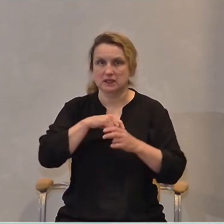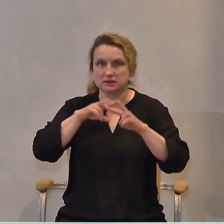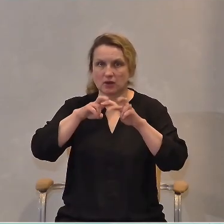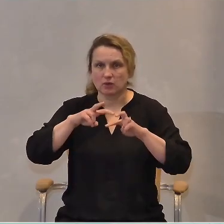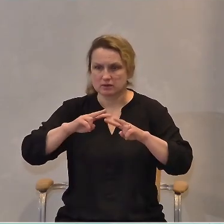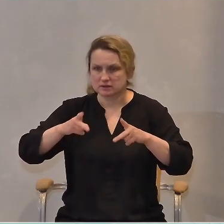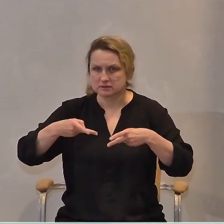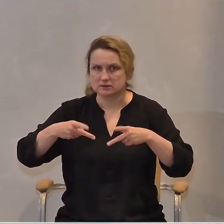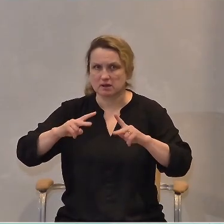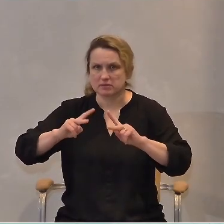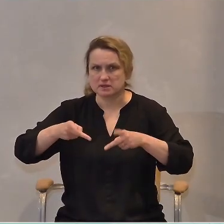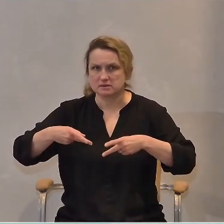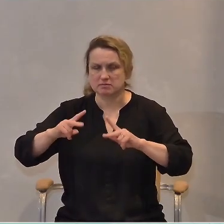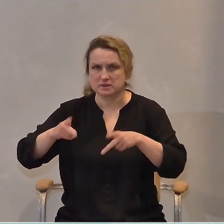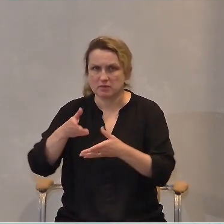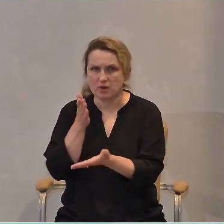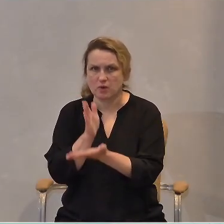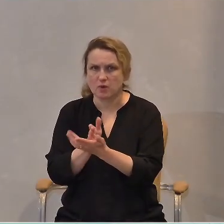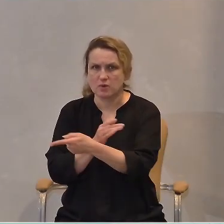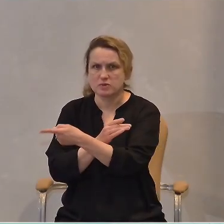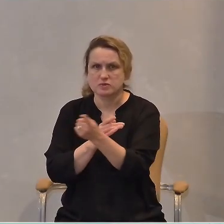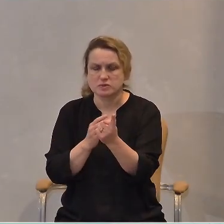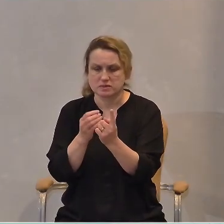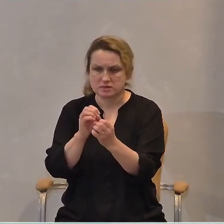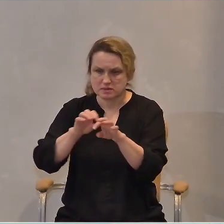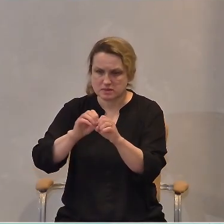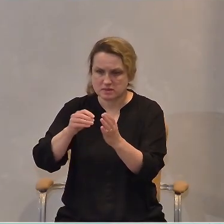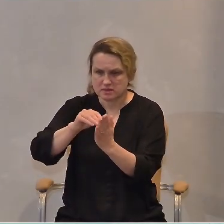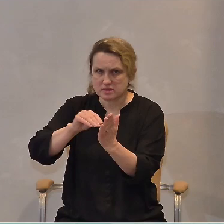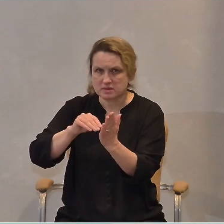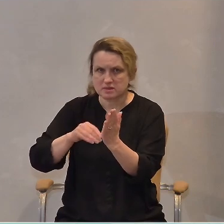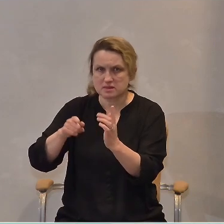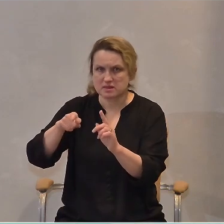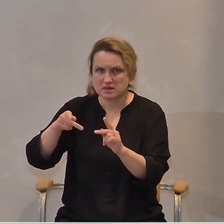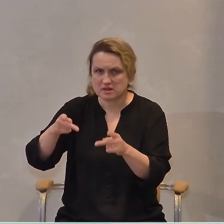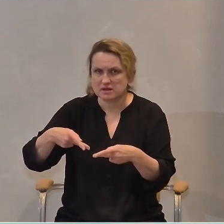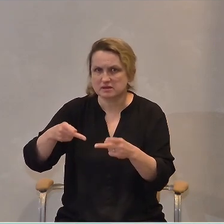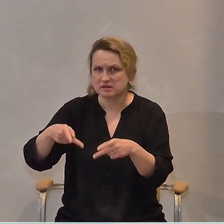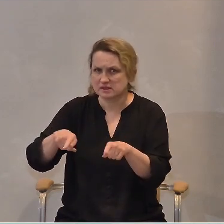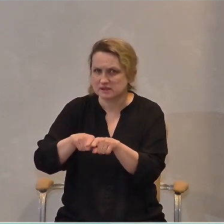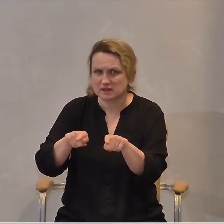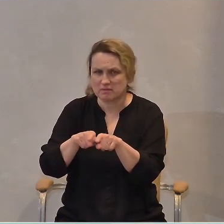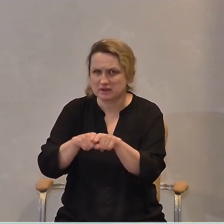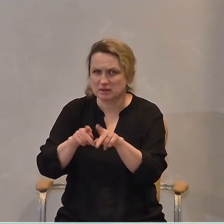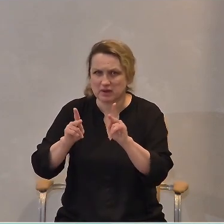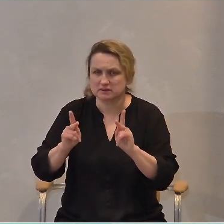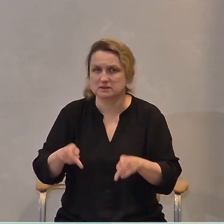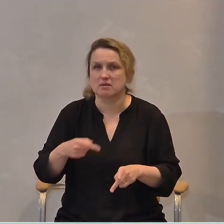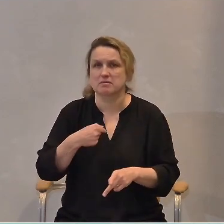suspecting some other problem. Mostly